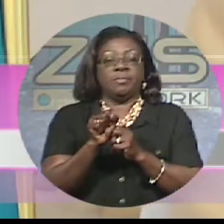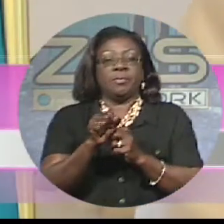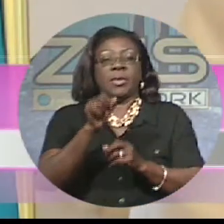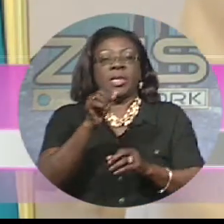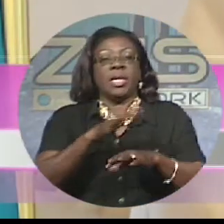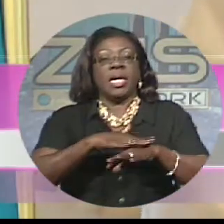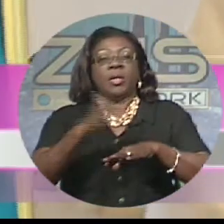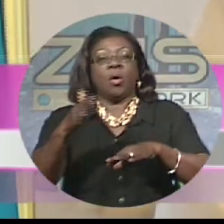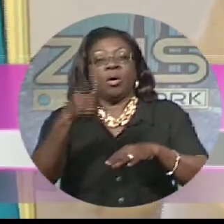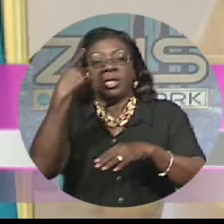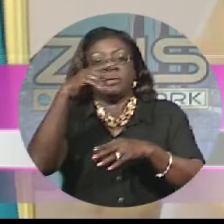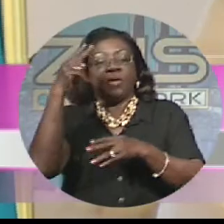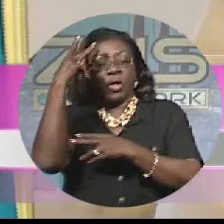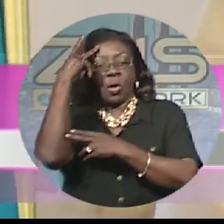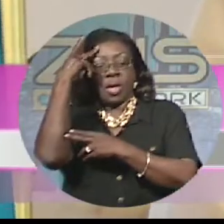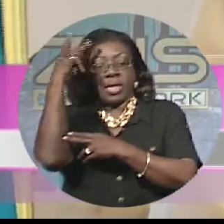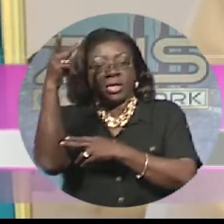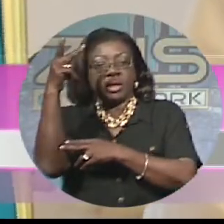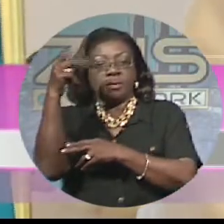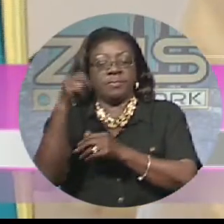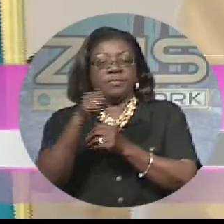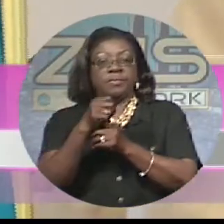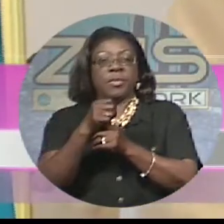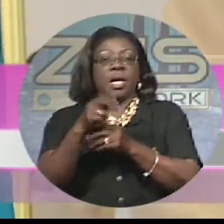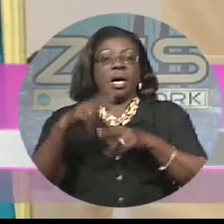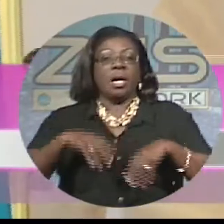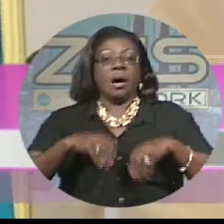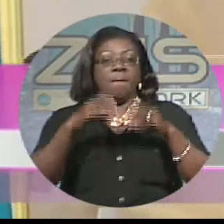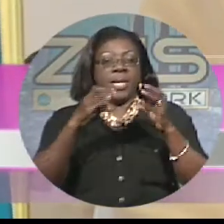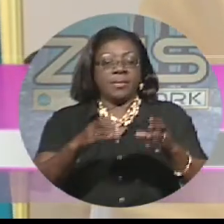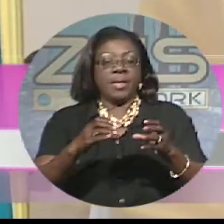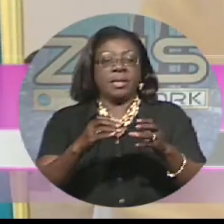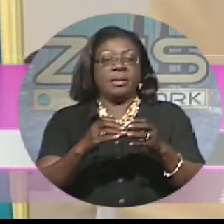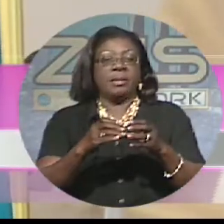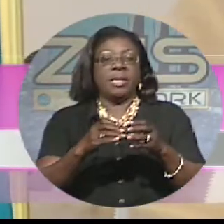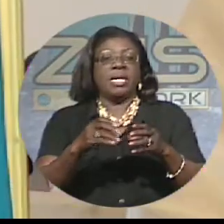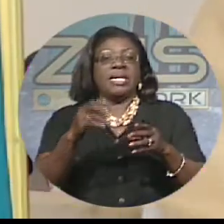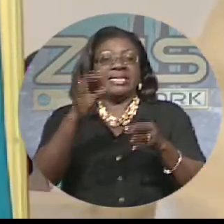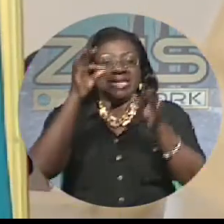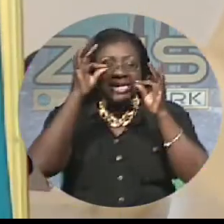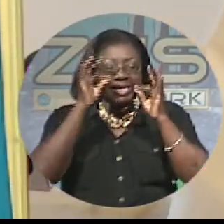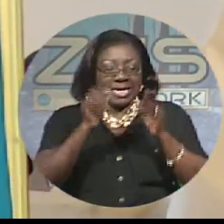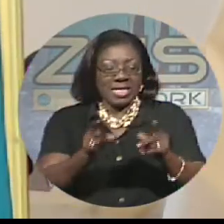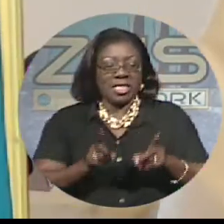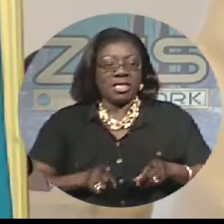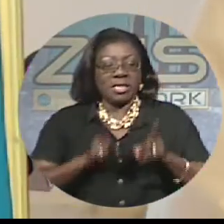It calls for knowledge, commitment, dedication,